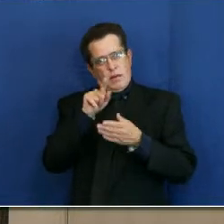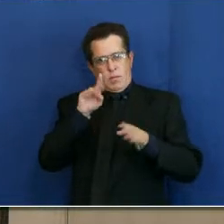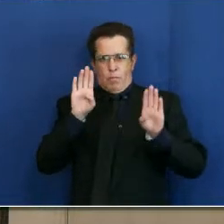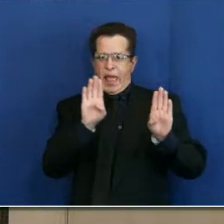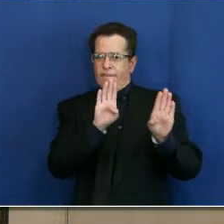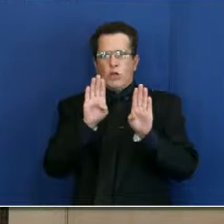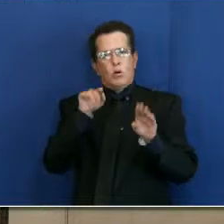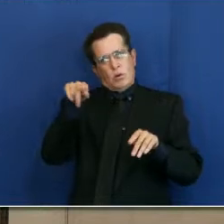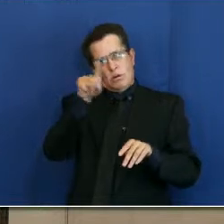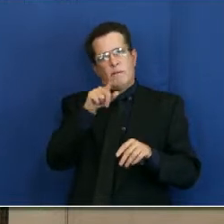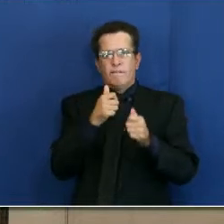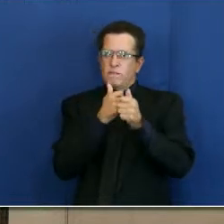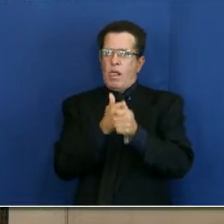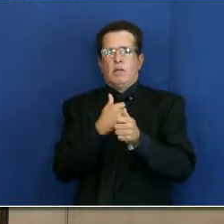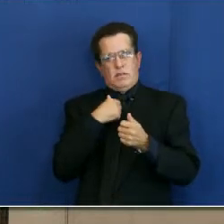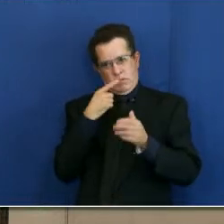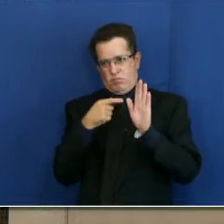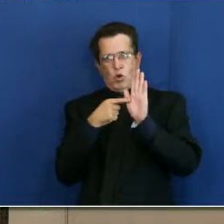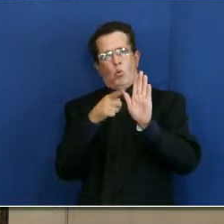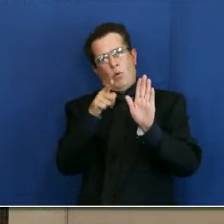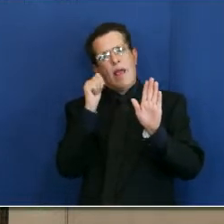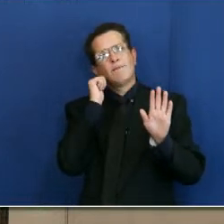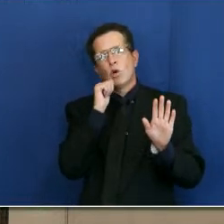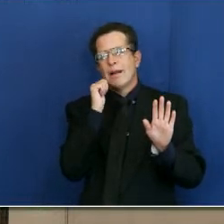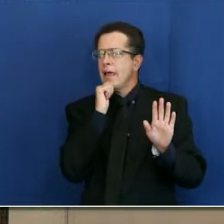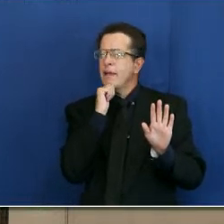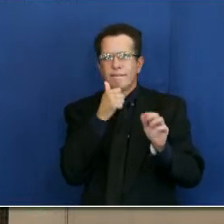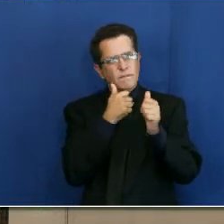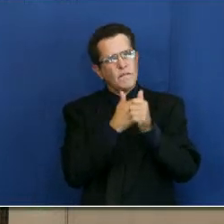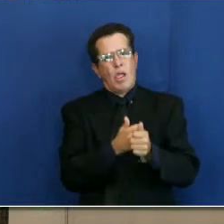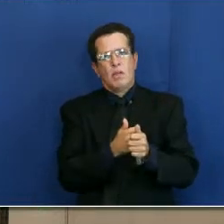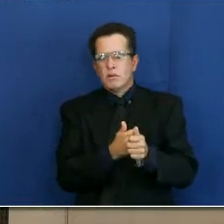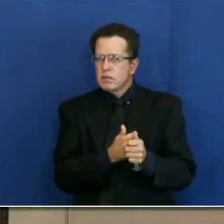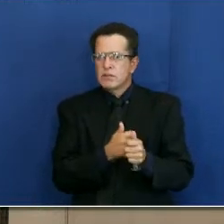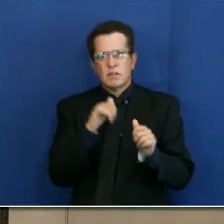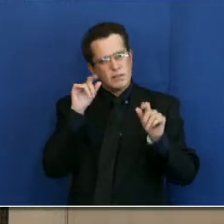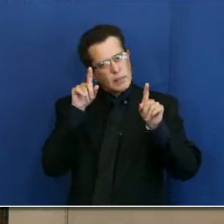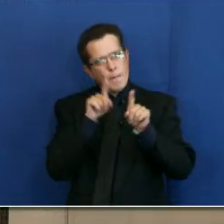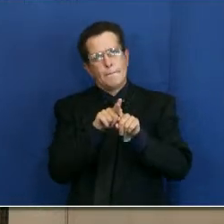end of my update every day, and that's related to